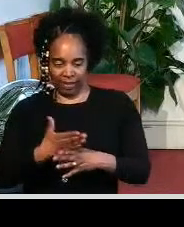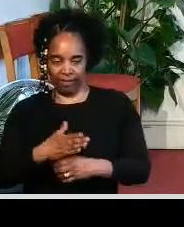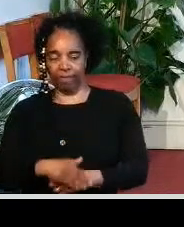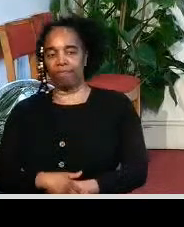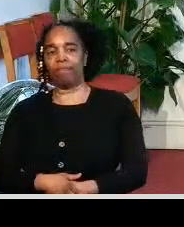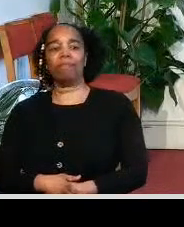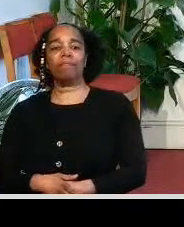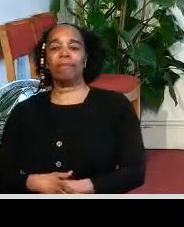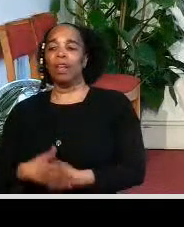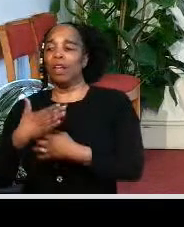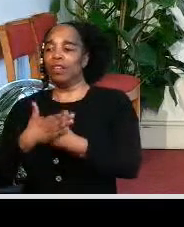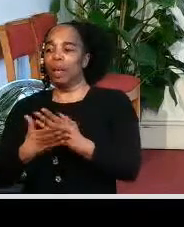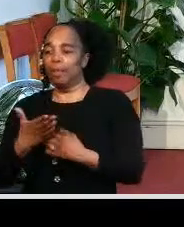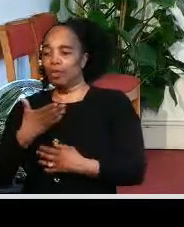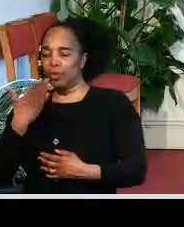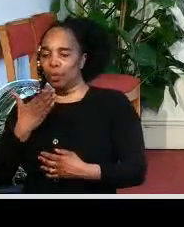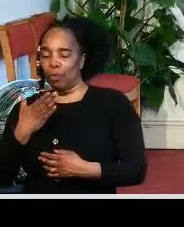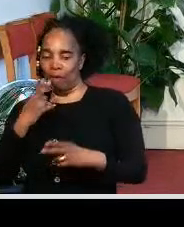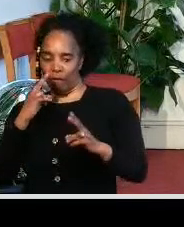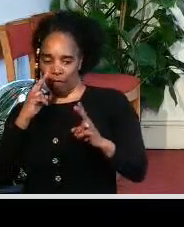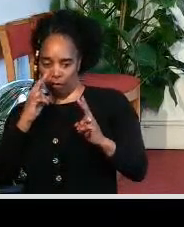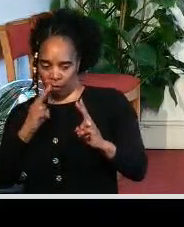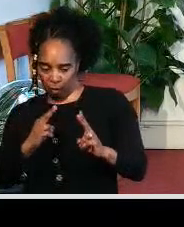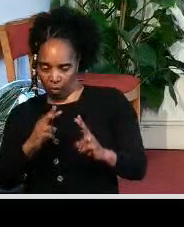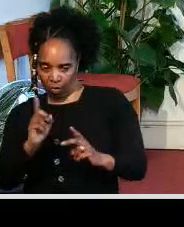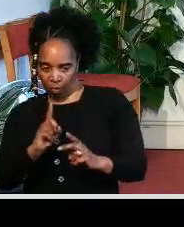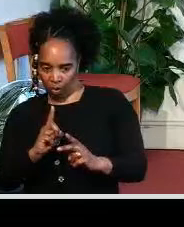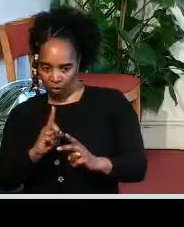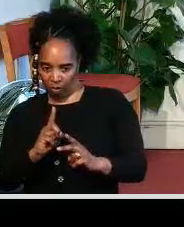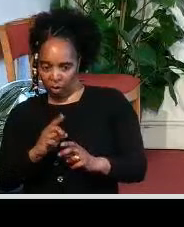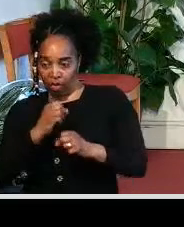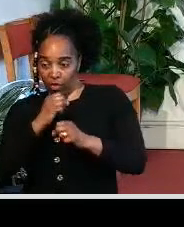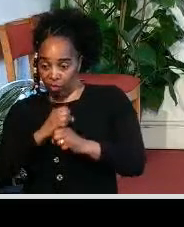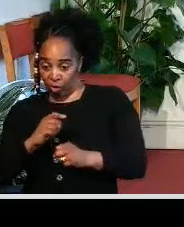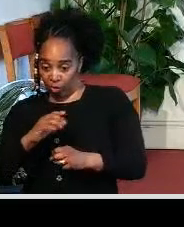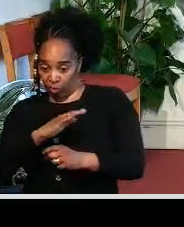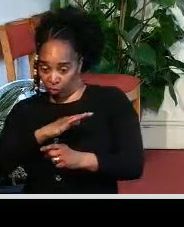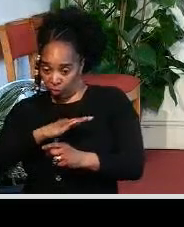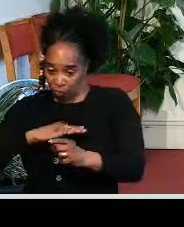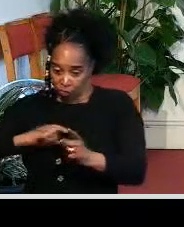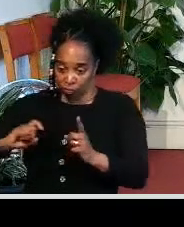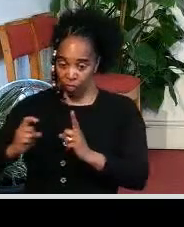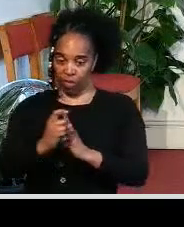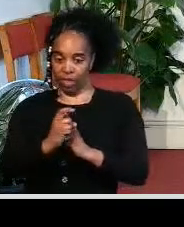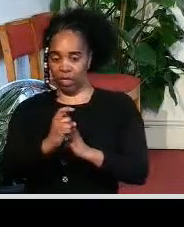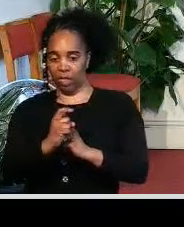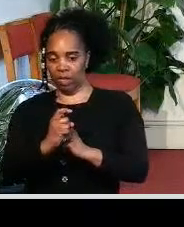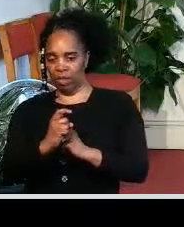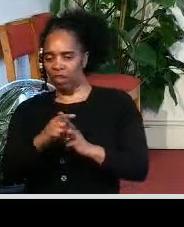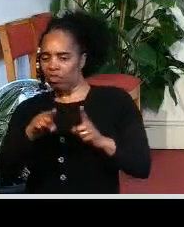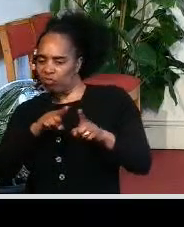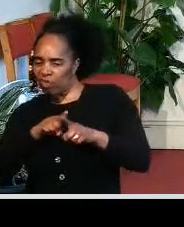Sabbath school, we need to look at, in our church community, adopting some of that.